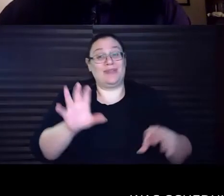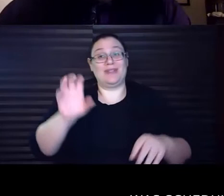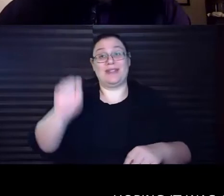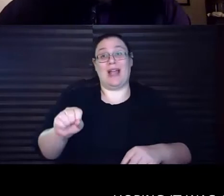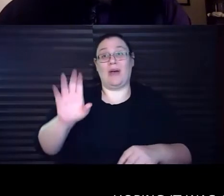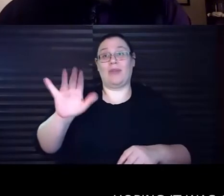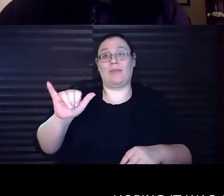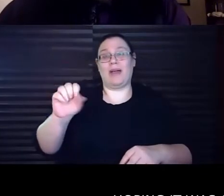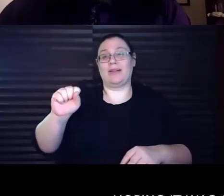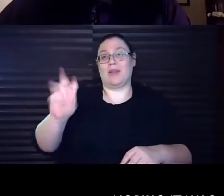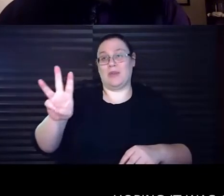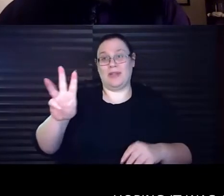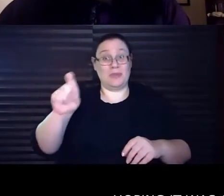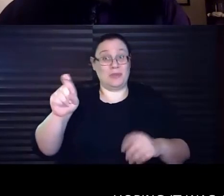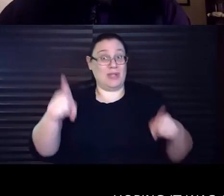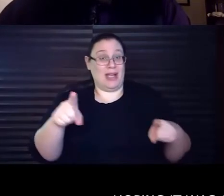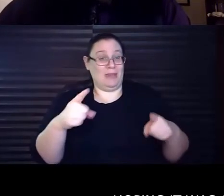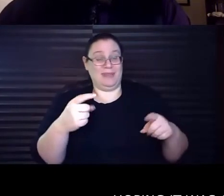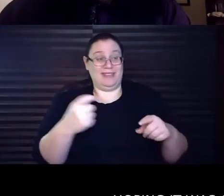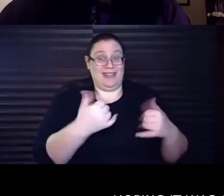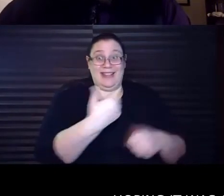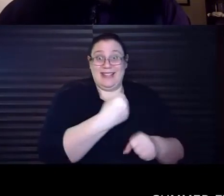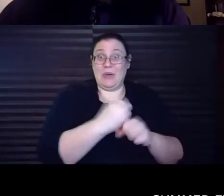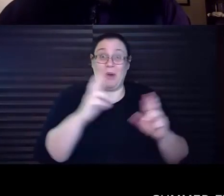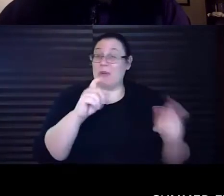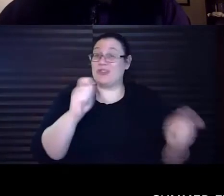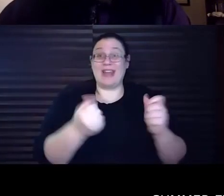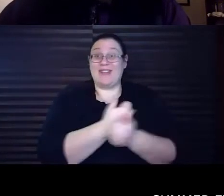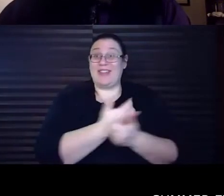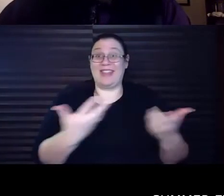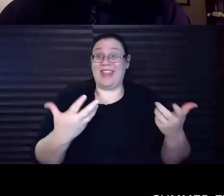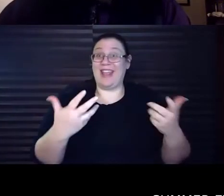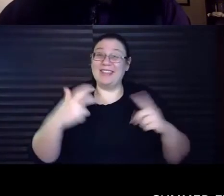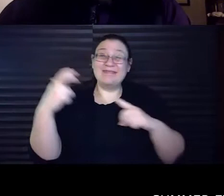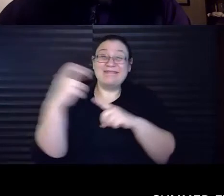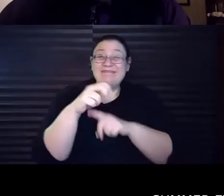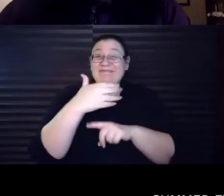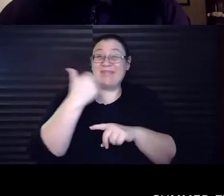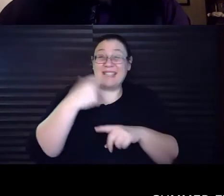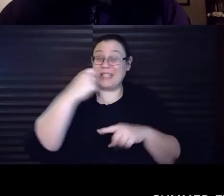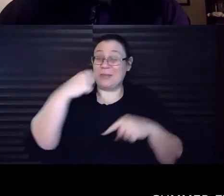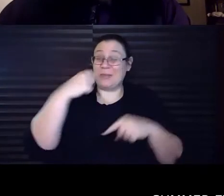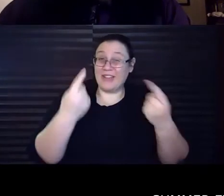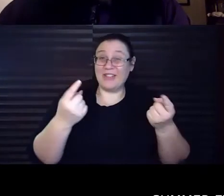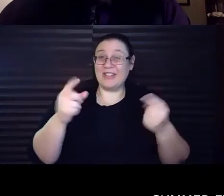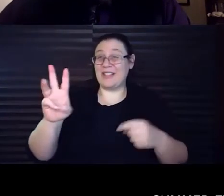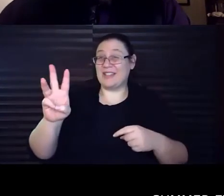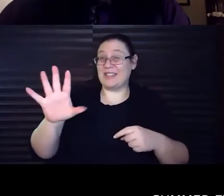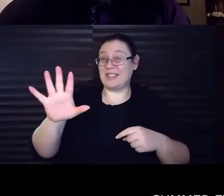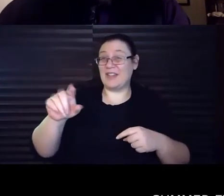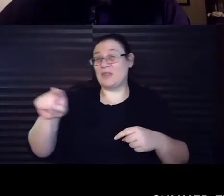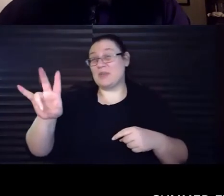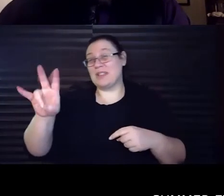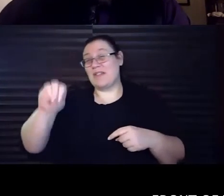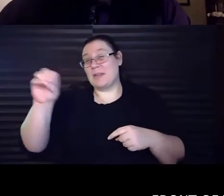that we were hoping was going to sort of change the rule book, called Best Summer Ever, which 65–70% of those,